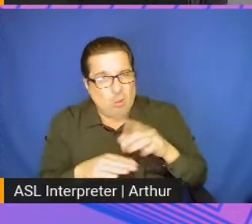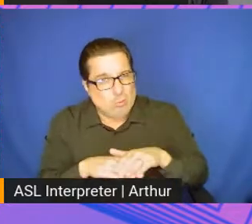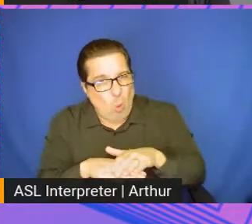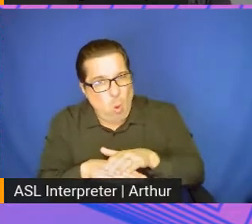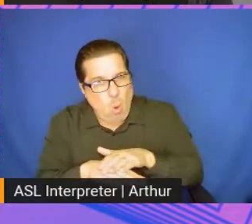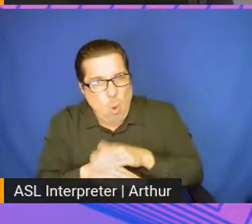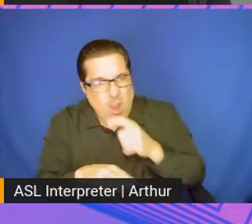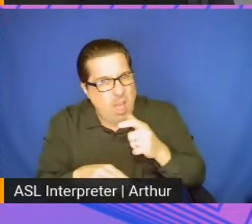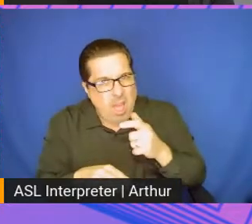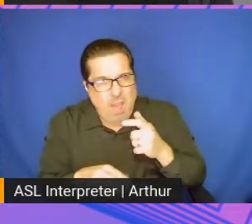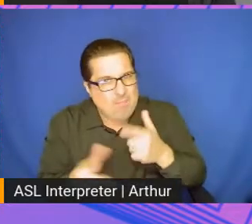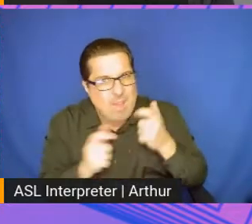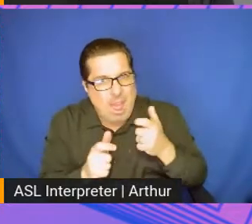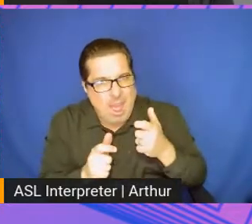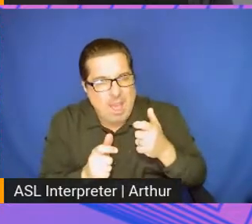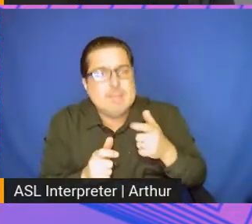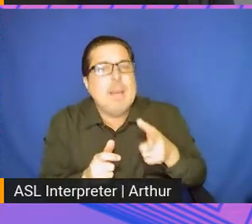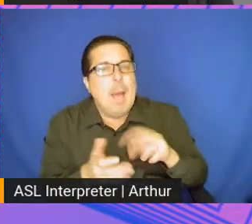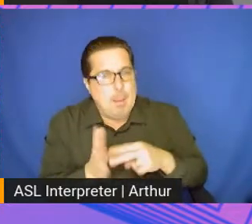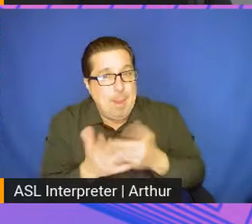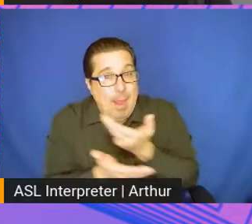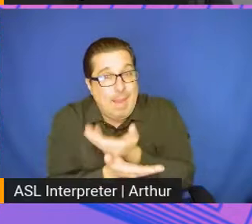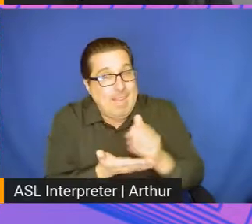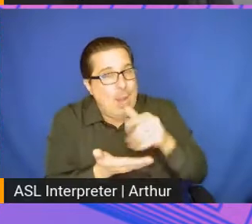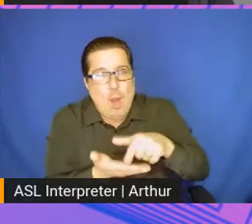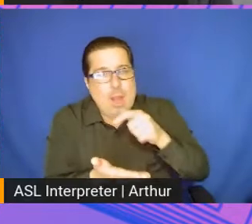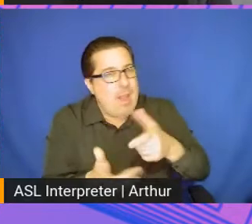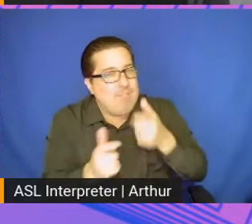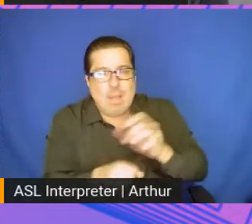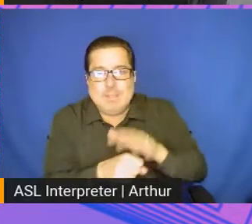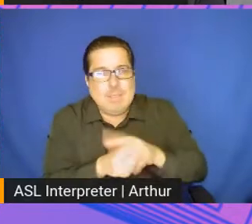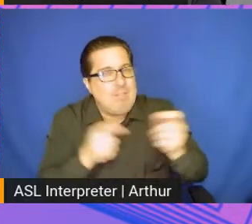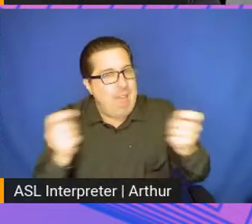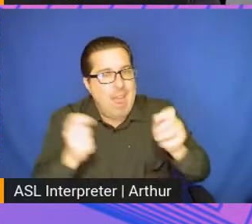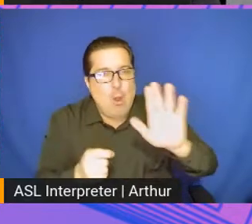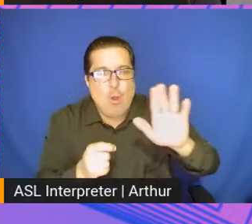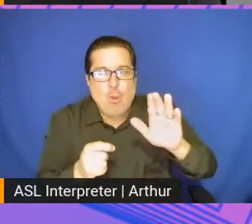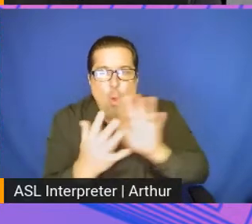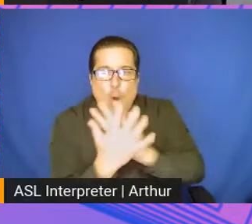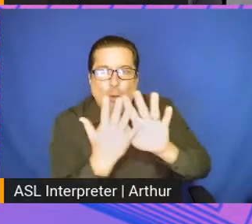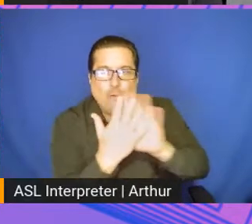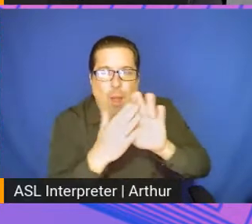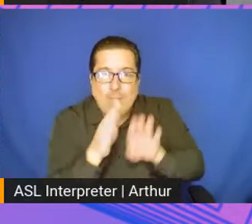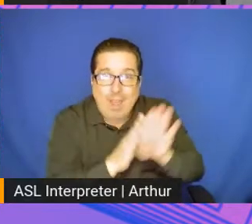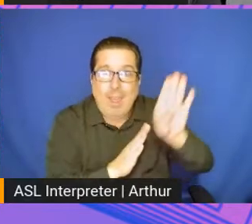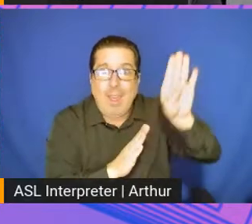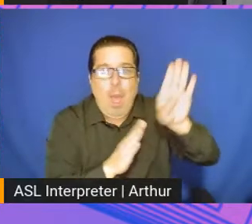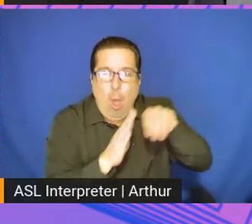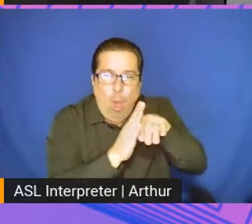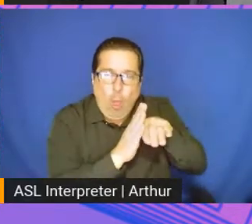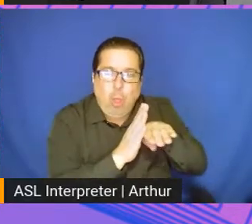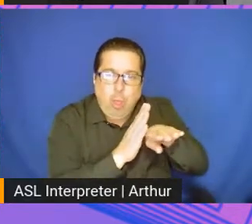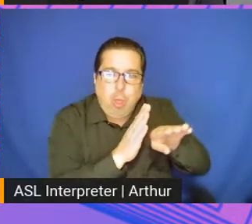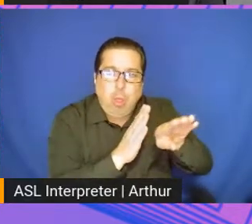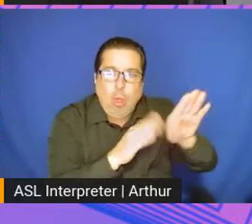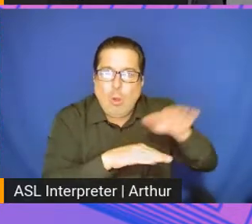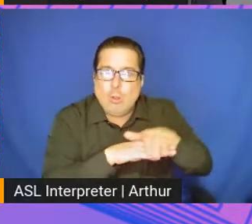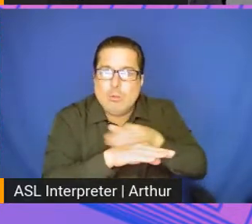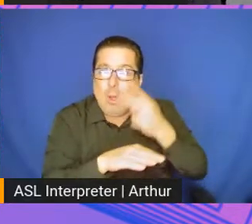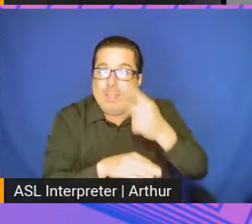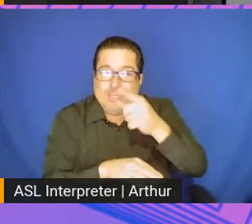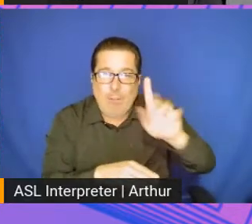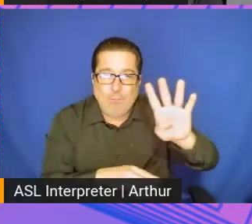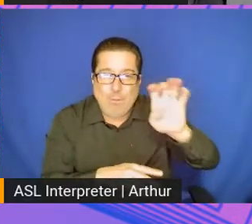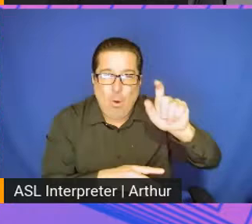another container fast enough to handle your traffic spike. And so here we see a small red spike there of 429 errors that